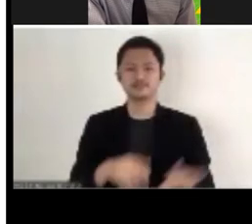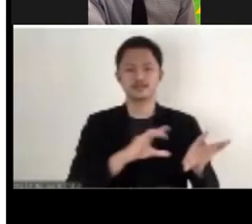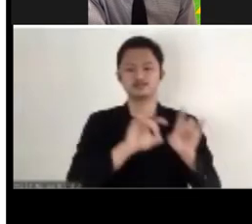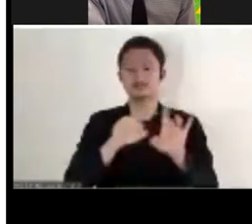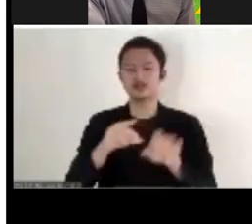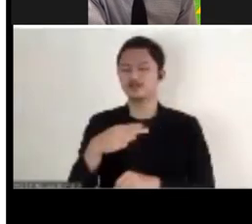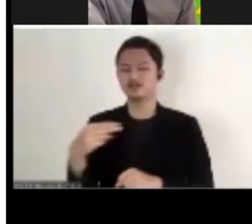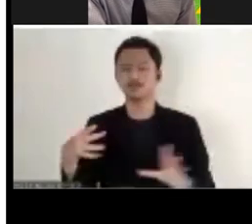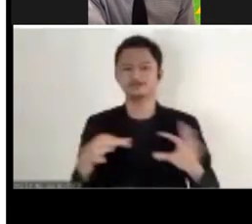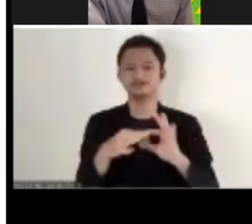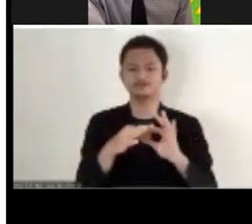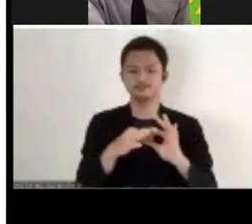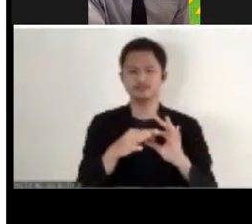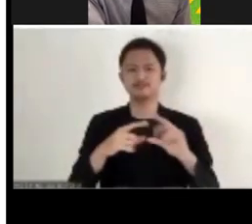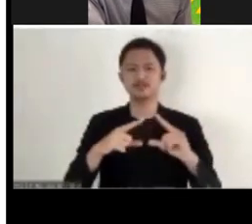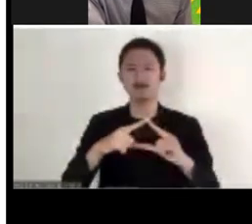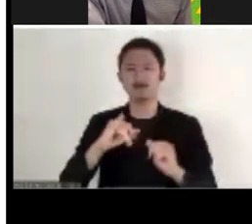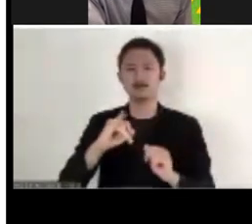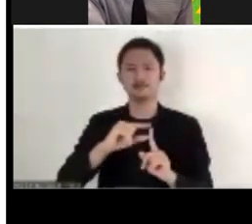nah mujtahid